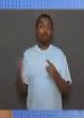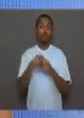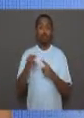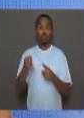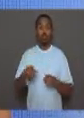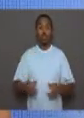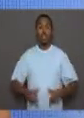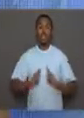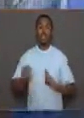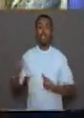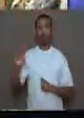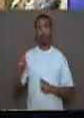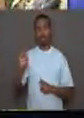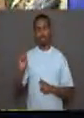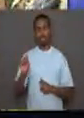on Mars.